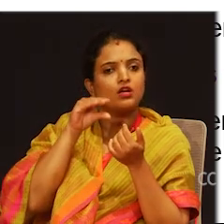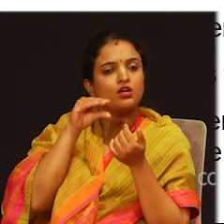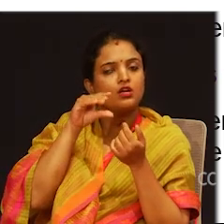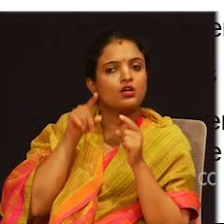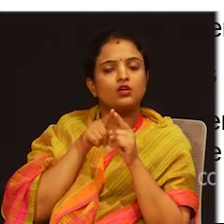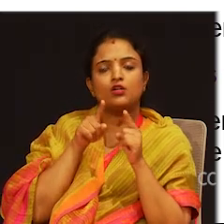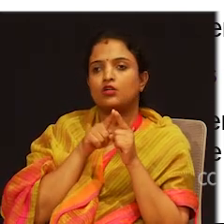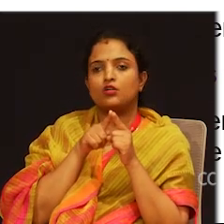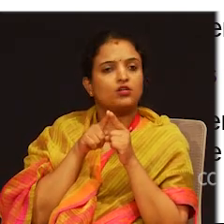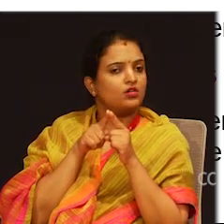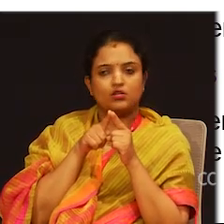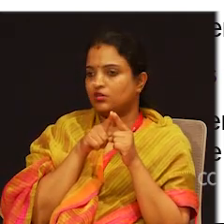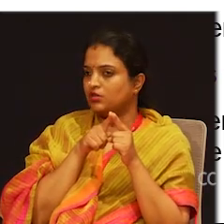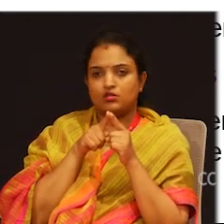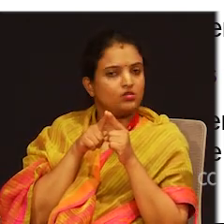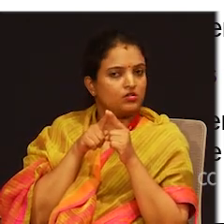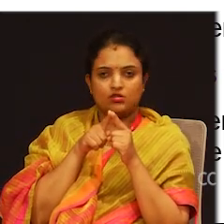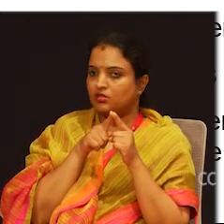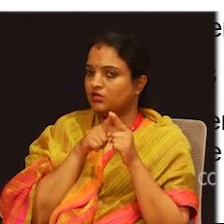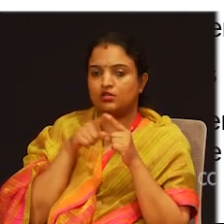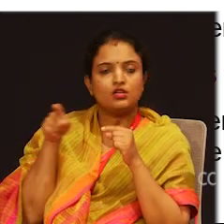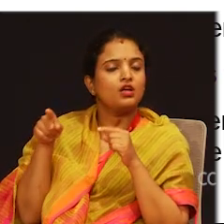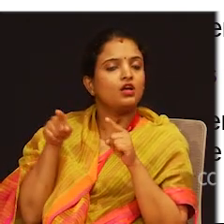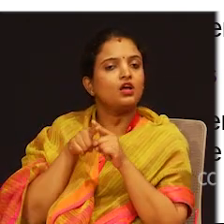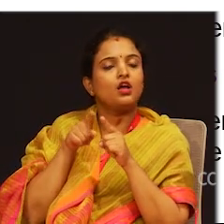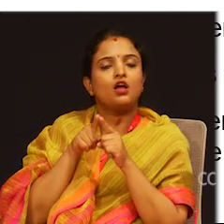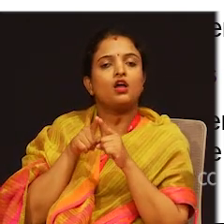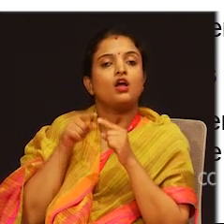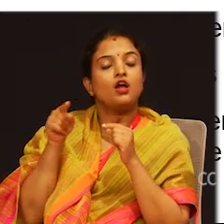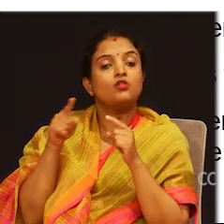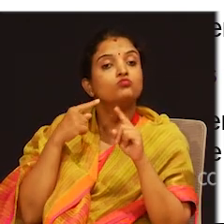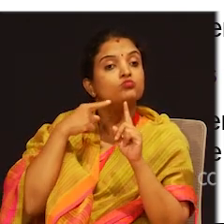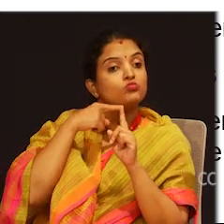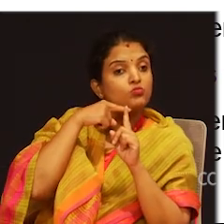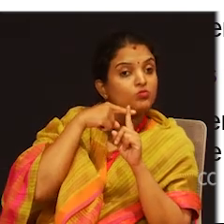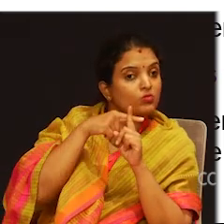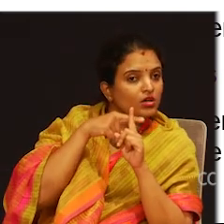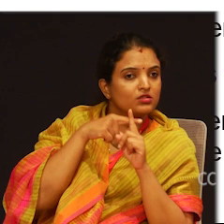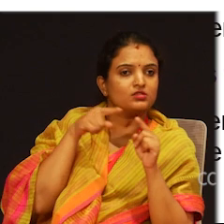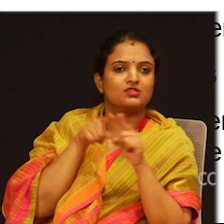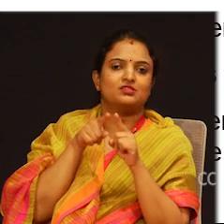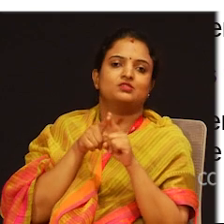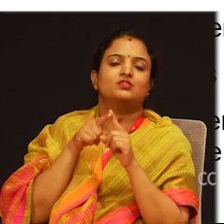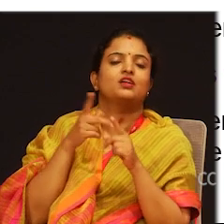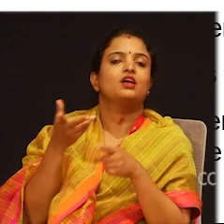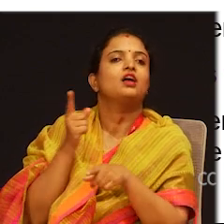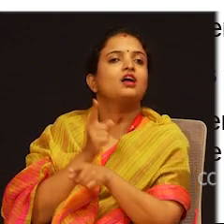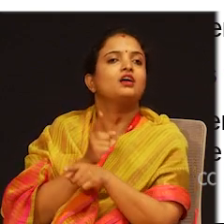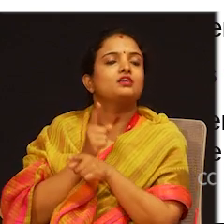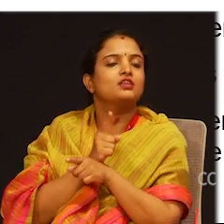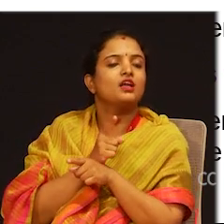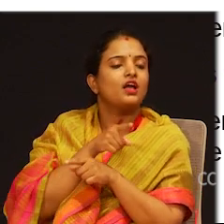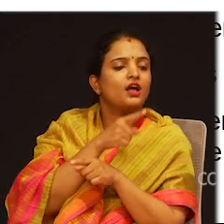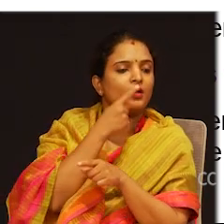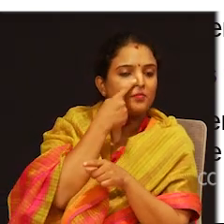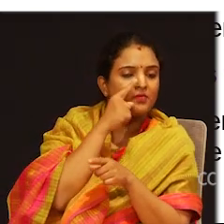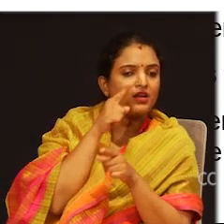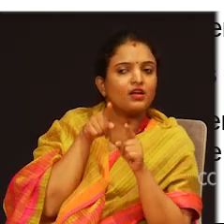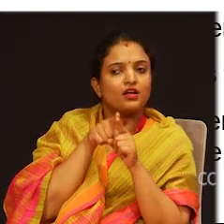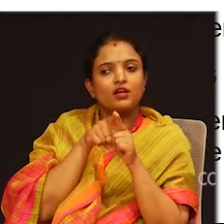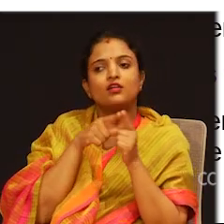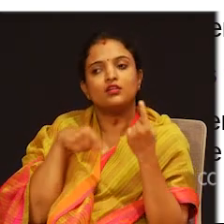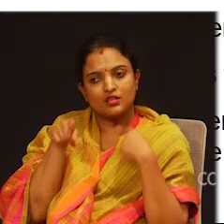for children who have remaining sight. And this positive terminology gives the teacher, the parent, the